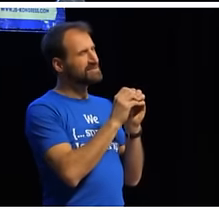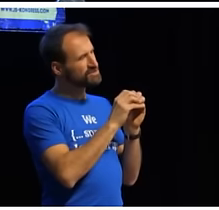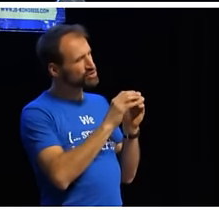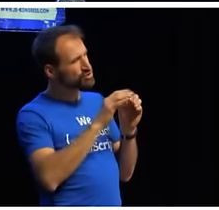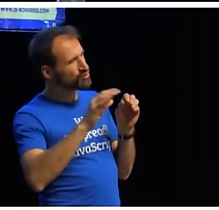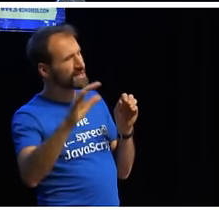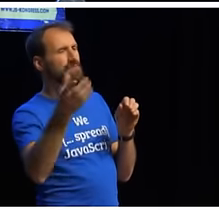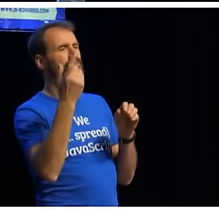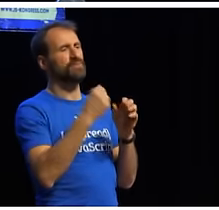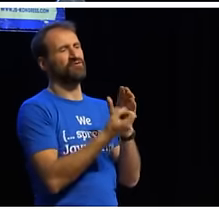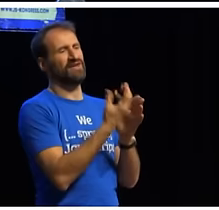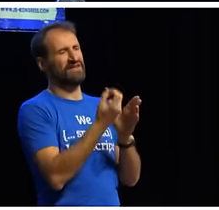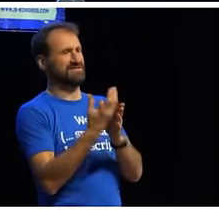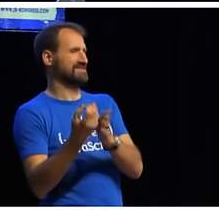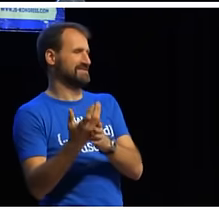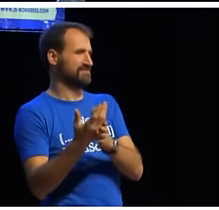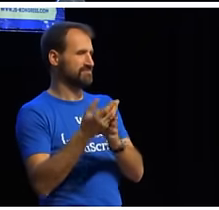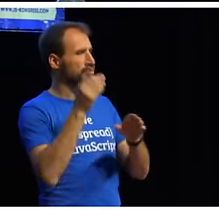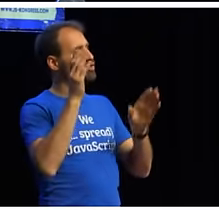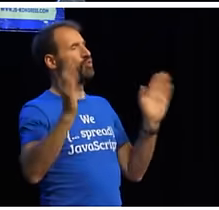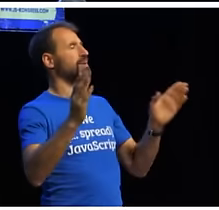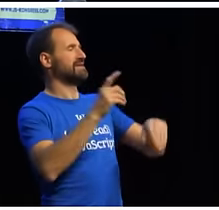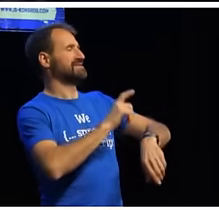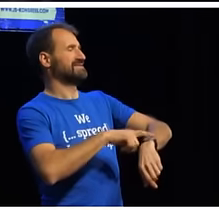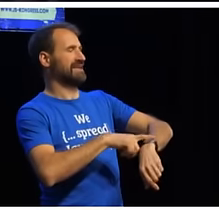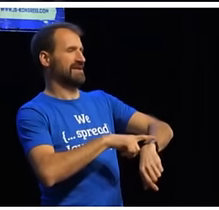value every 1 second. And we are